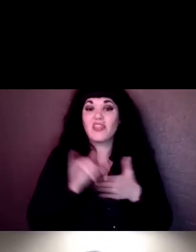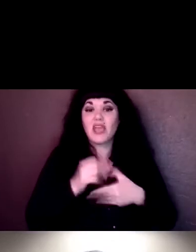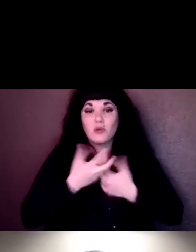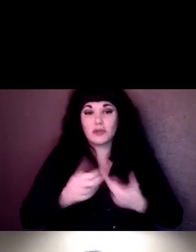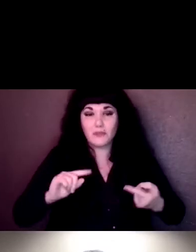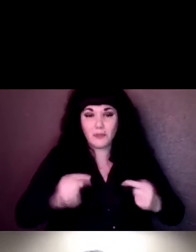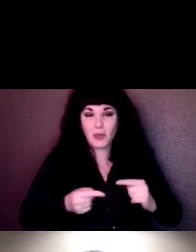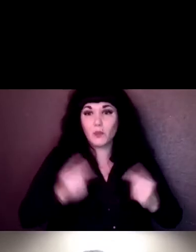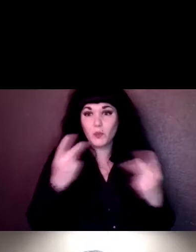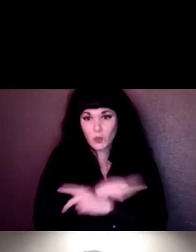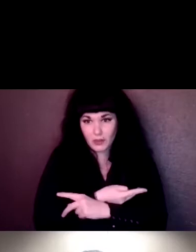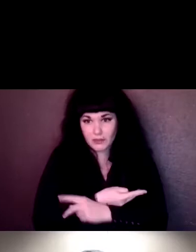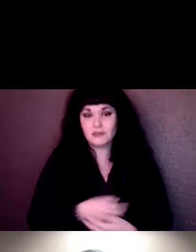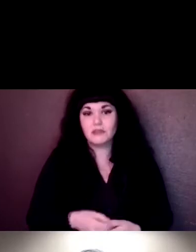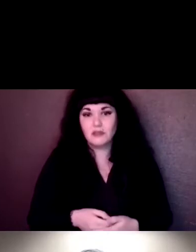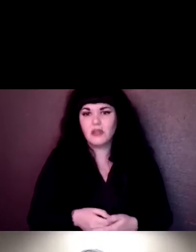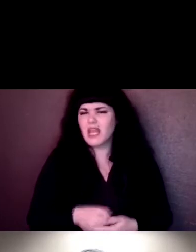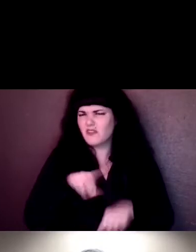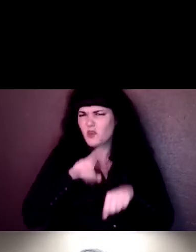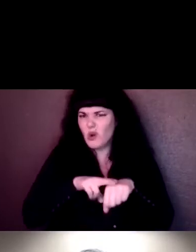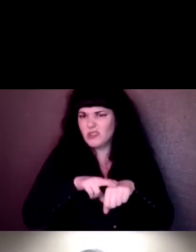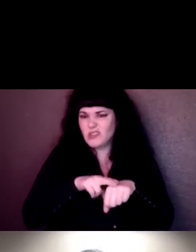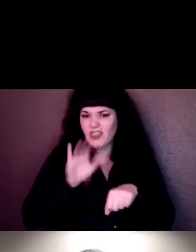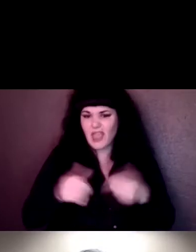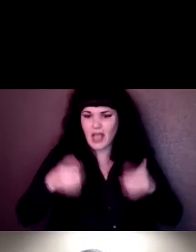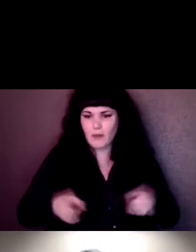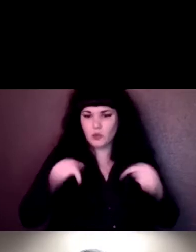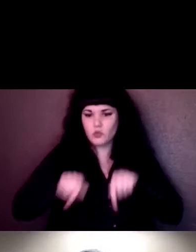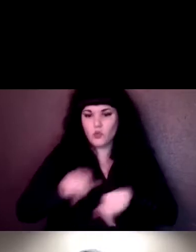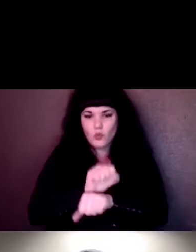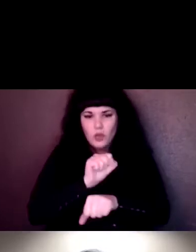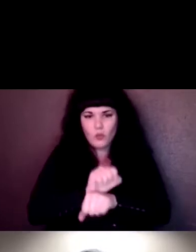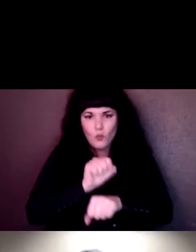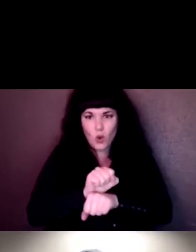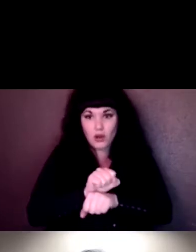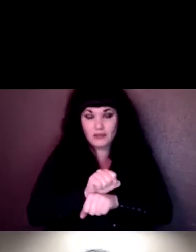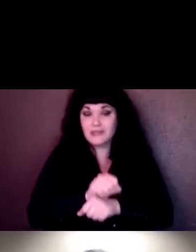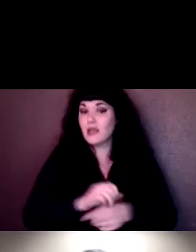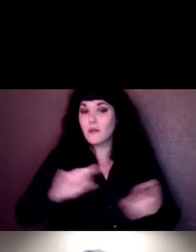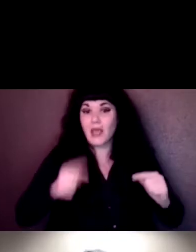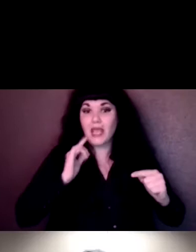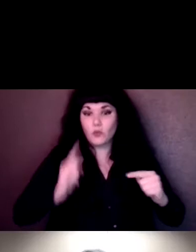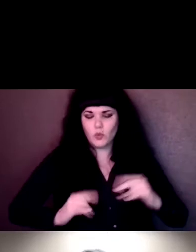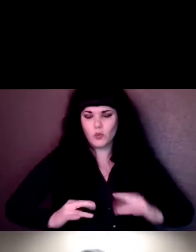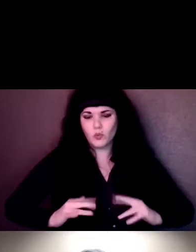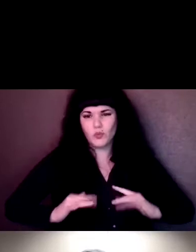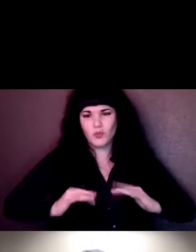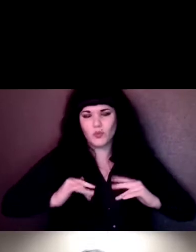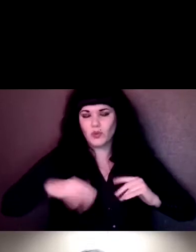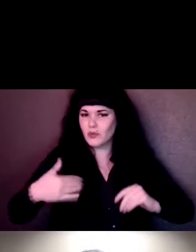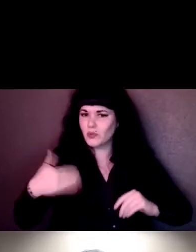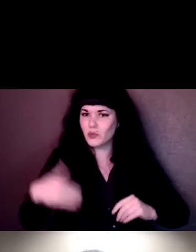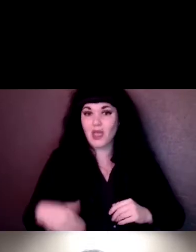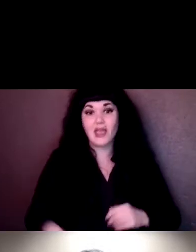this is all associated with work, pain will rise. And if pain does rise, then you're going to be left with